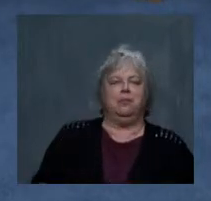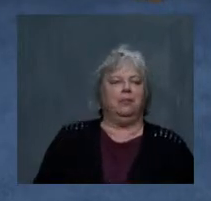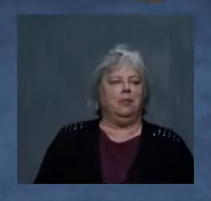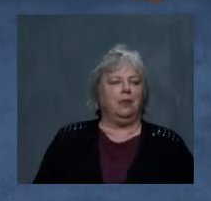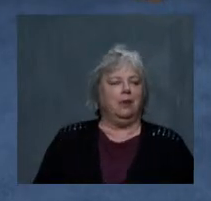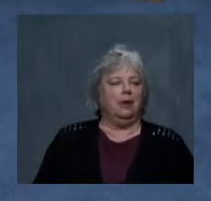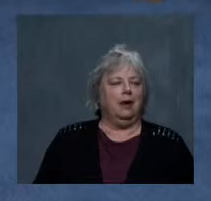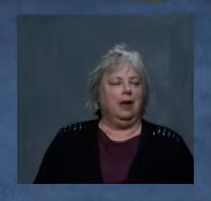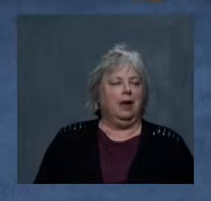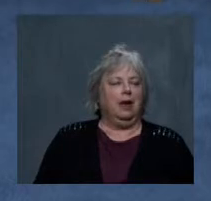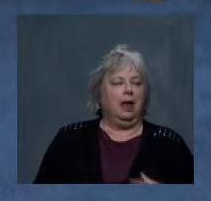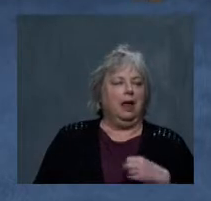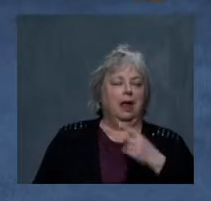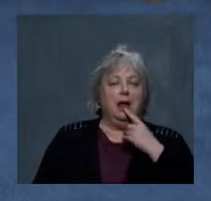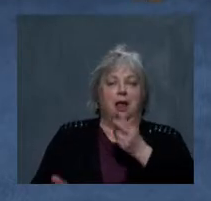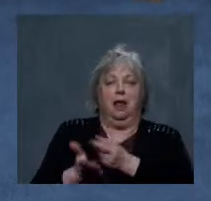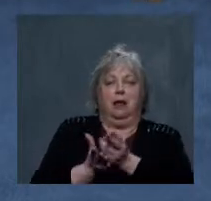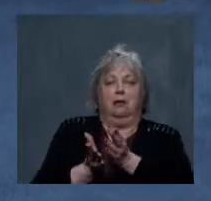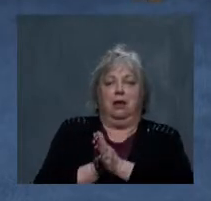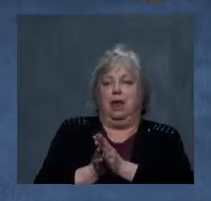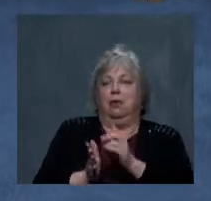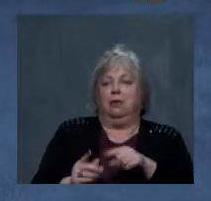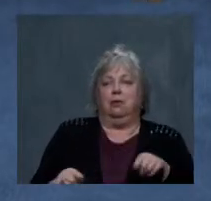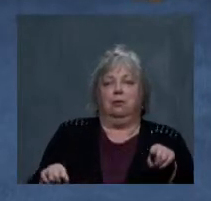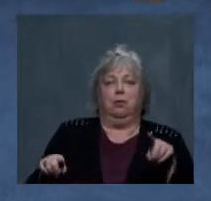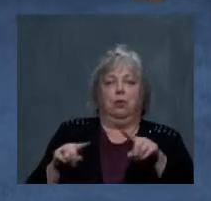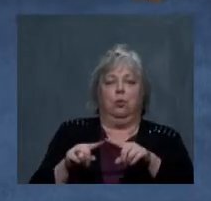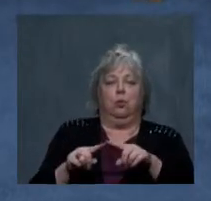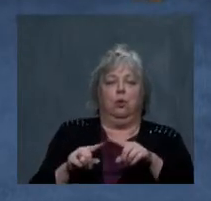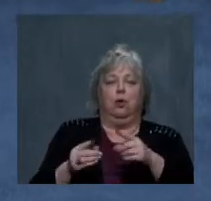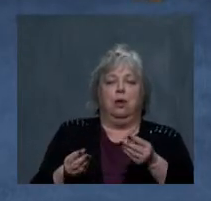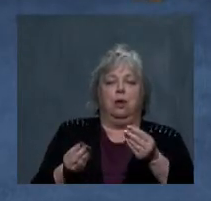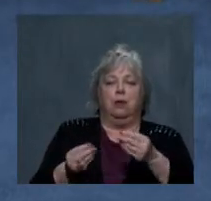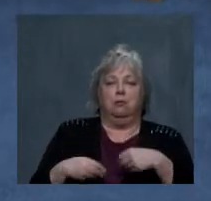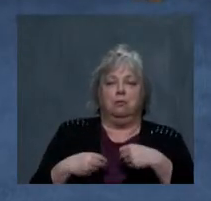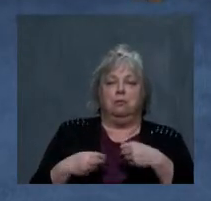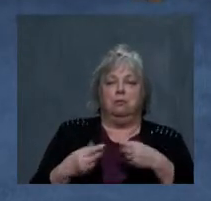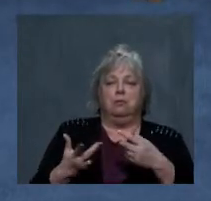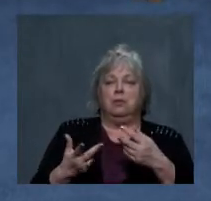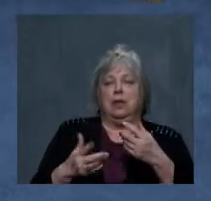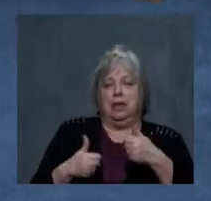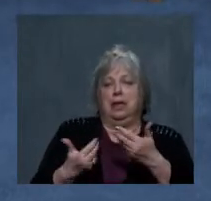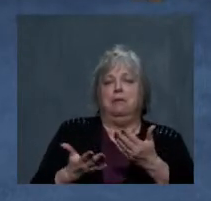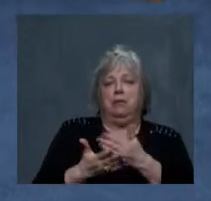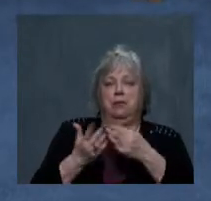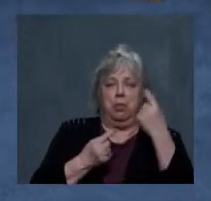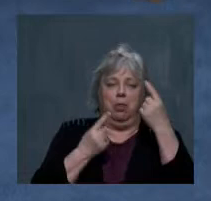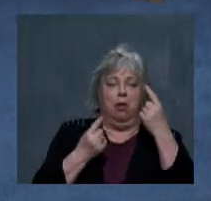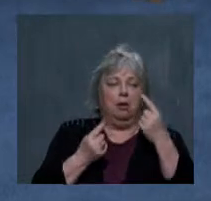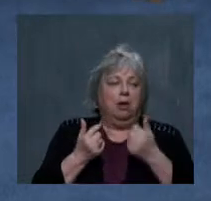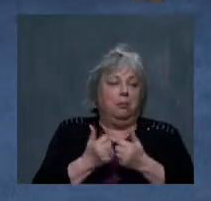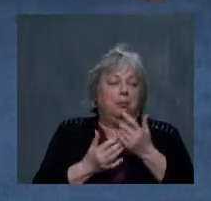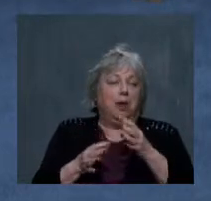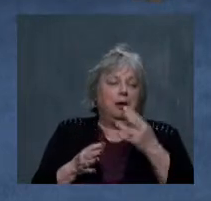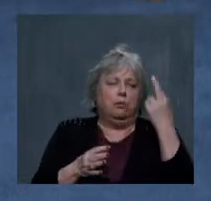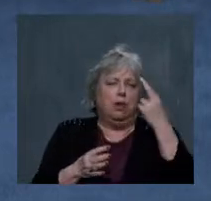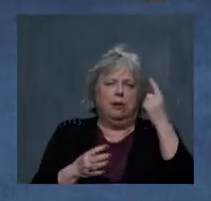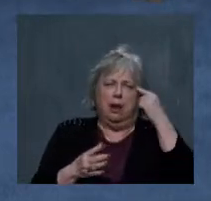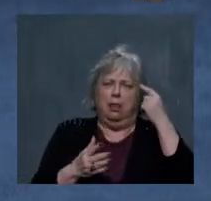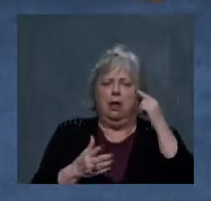And I honestly asked you guys to, you know, give this some thought. I mean, the main reason we're wanting to do this, I think it would